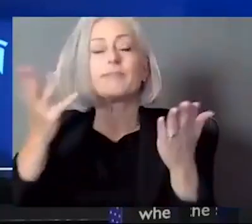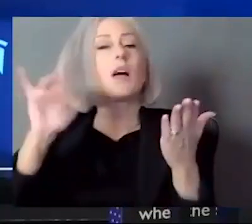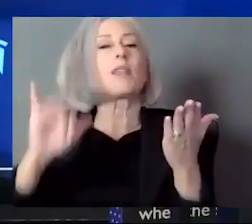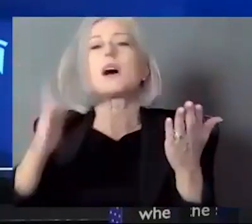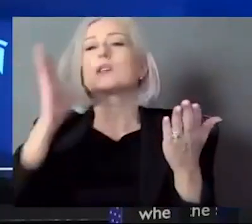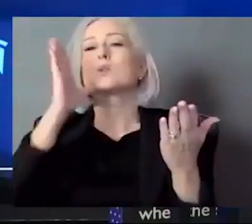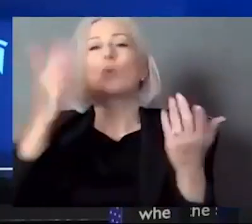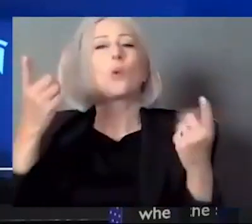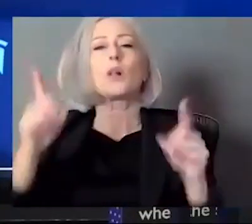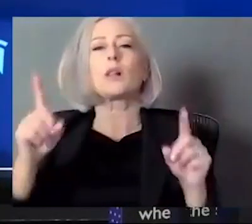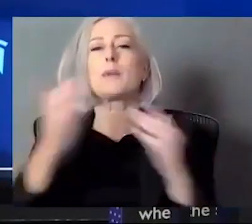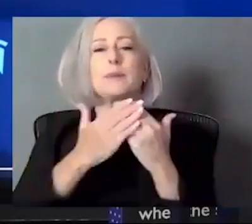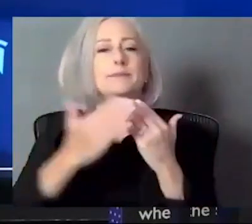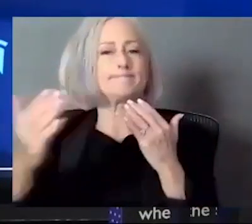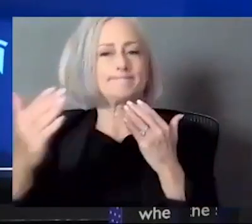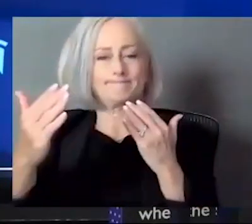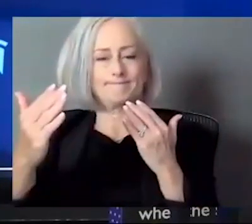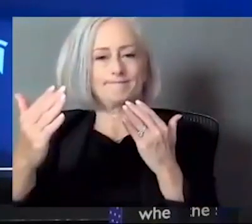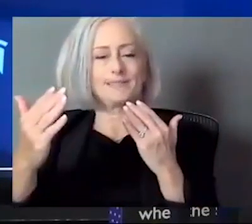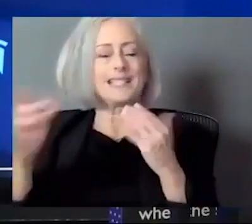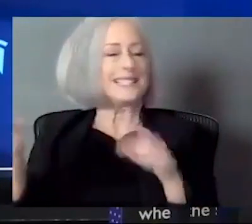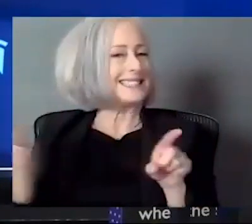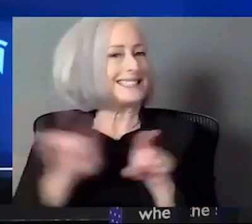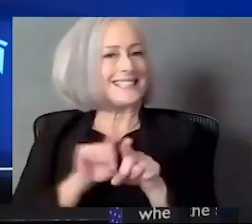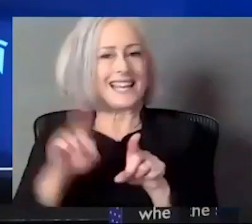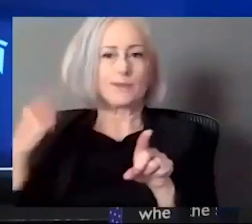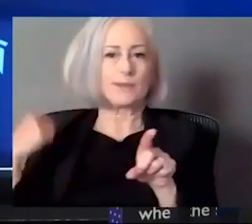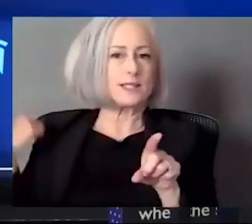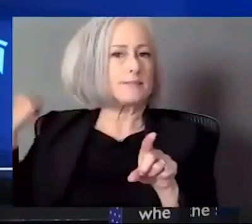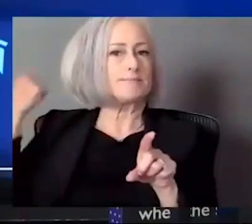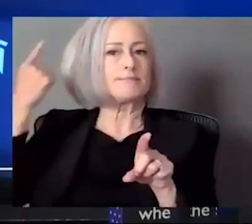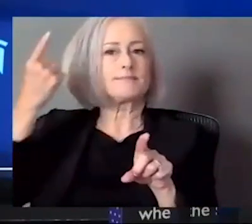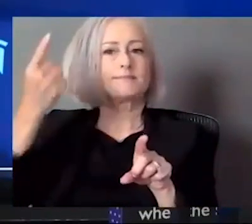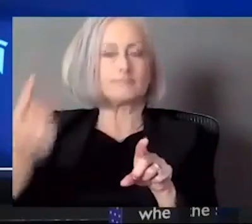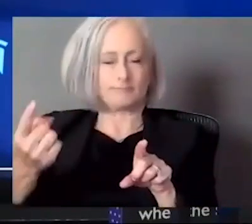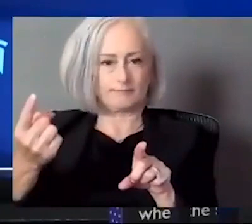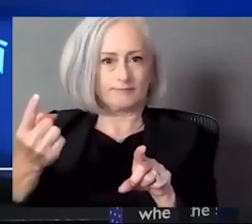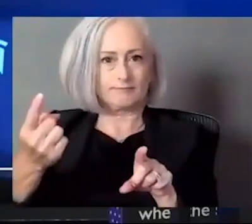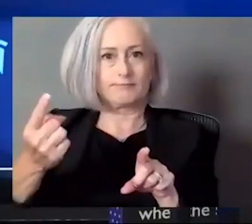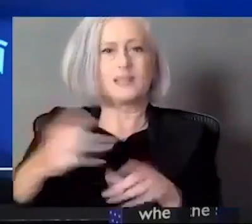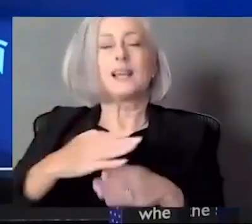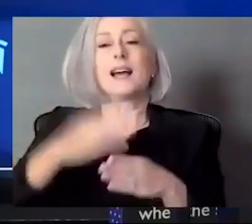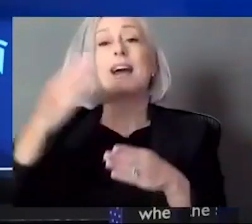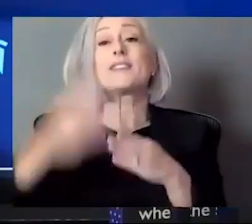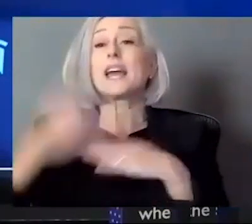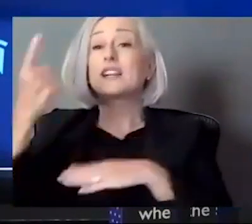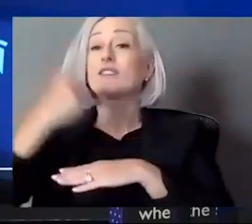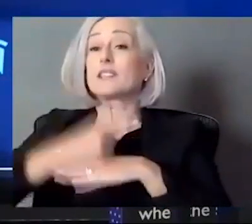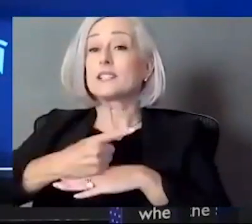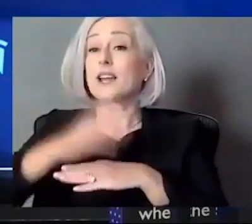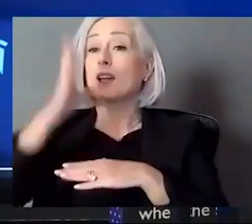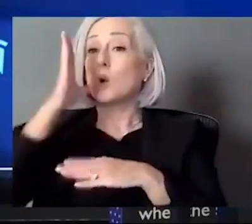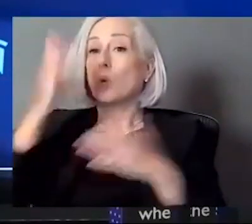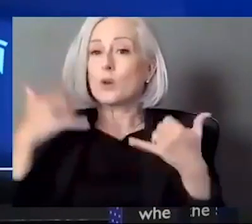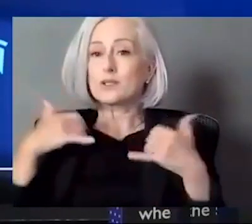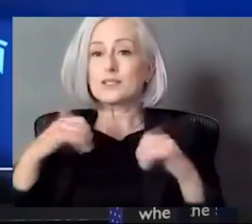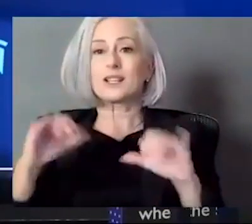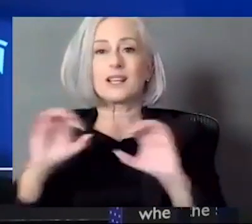the entire time throughout this pandemic. And at the end of the day, there will still be no place like